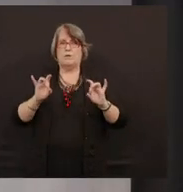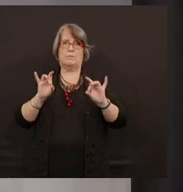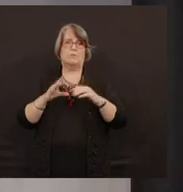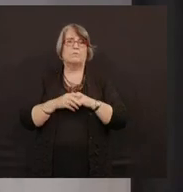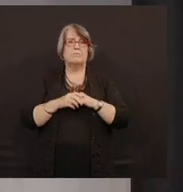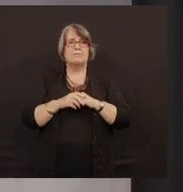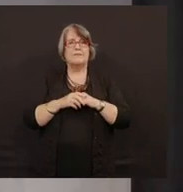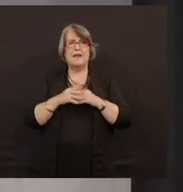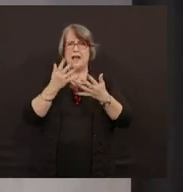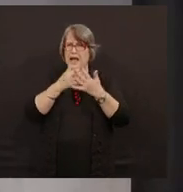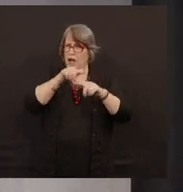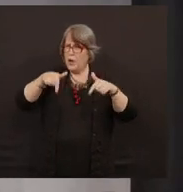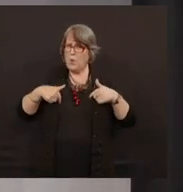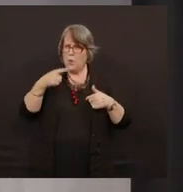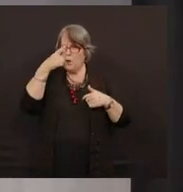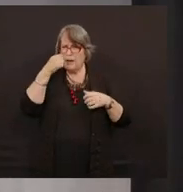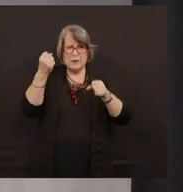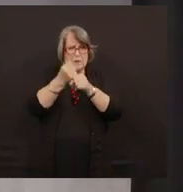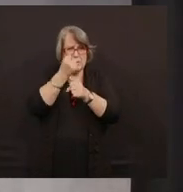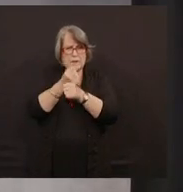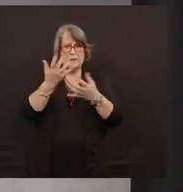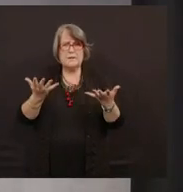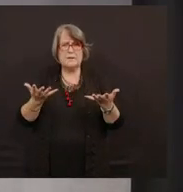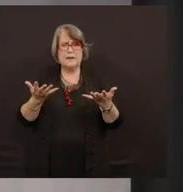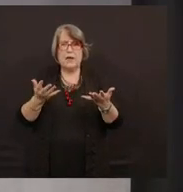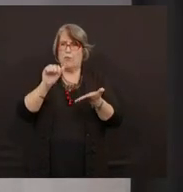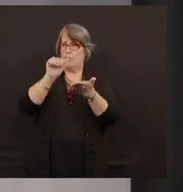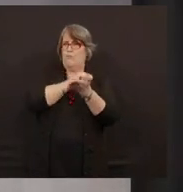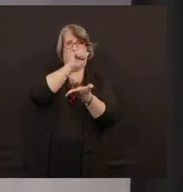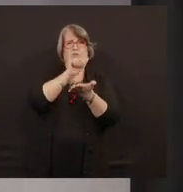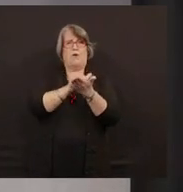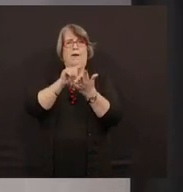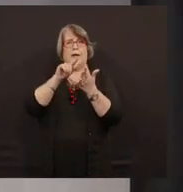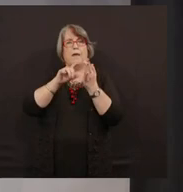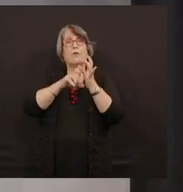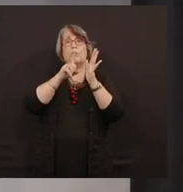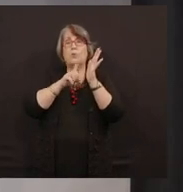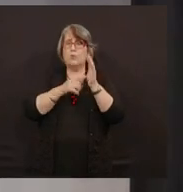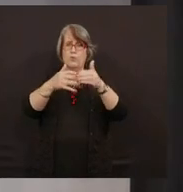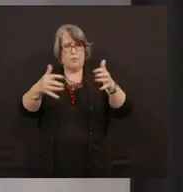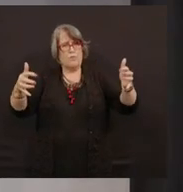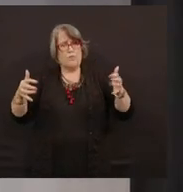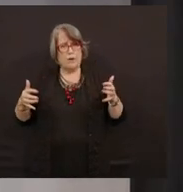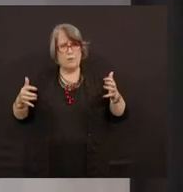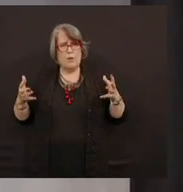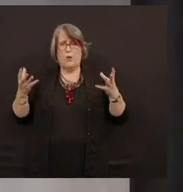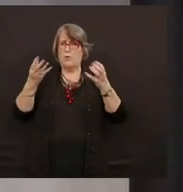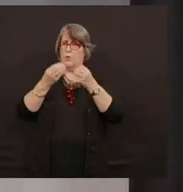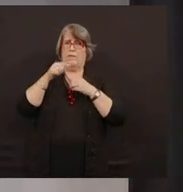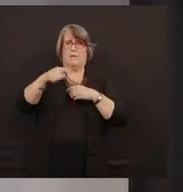So how are we going to create the right sort of ethical frameworks around